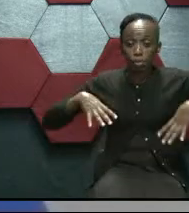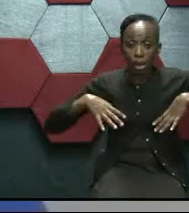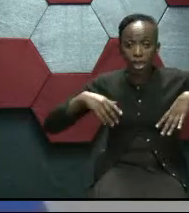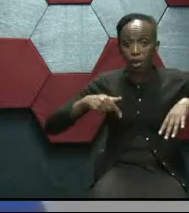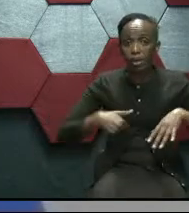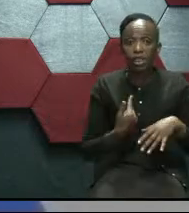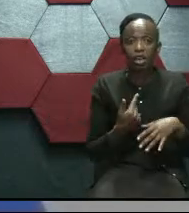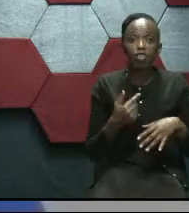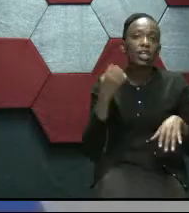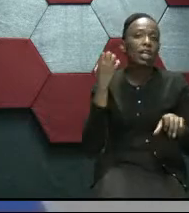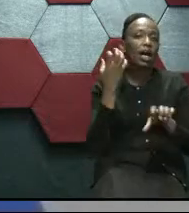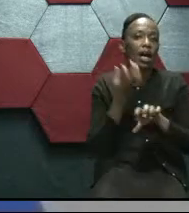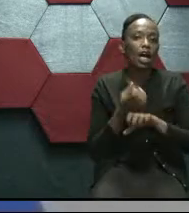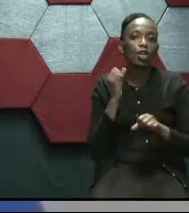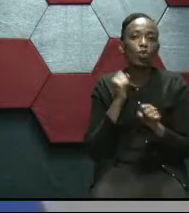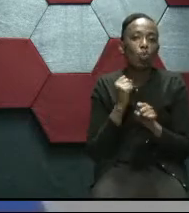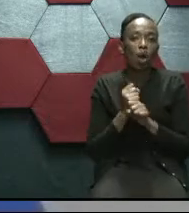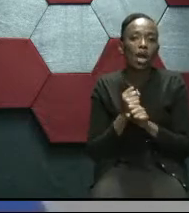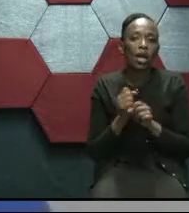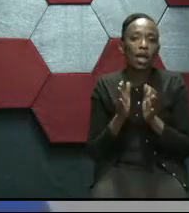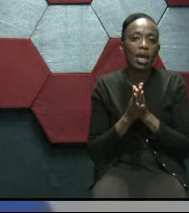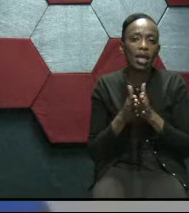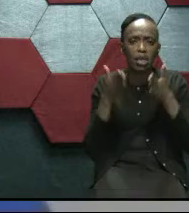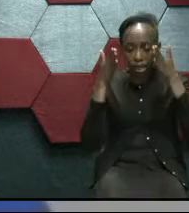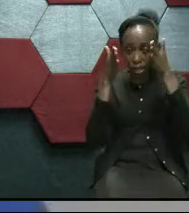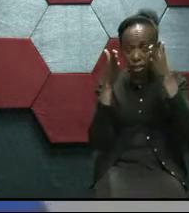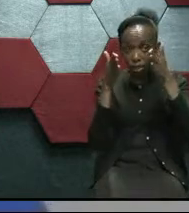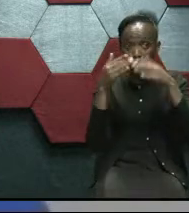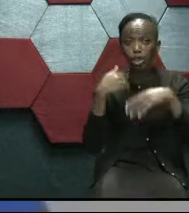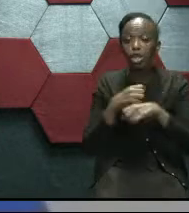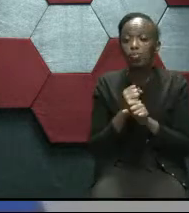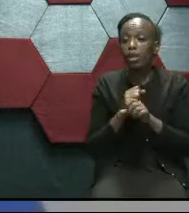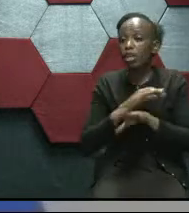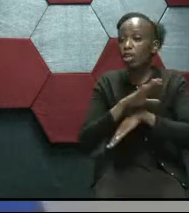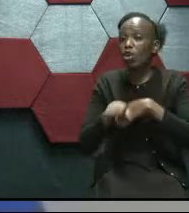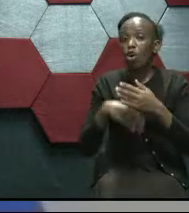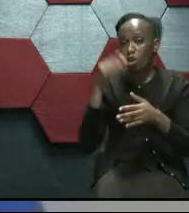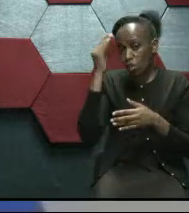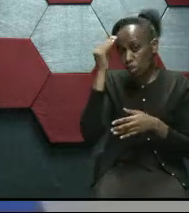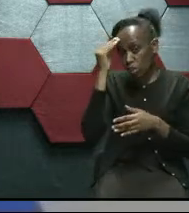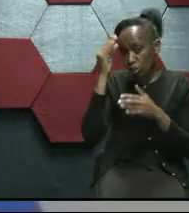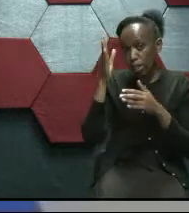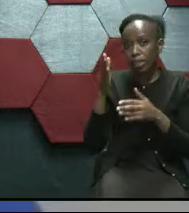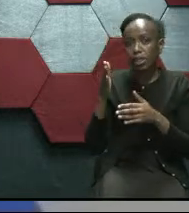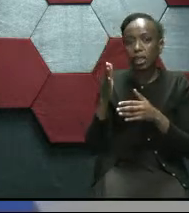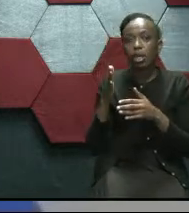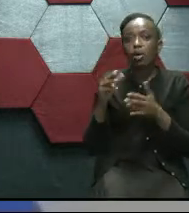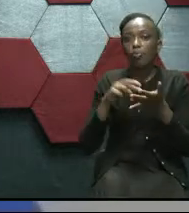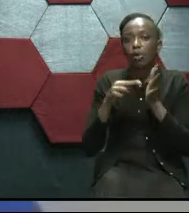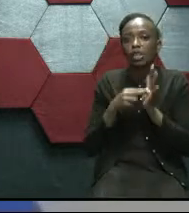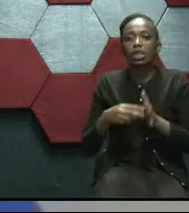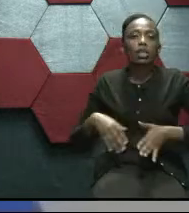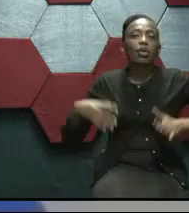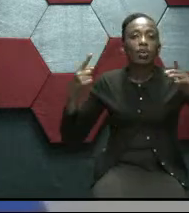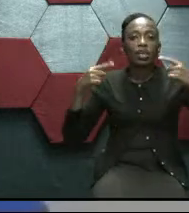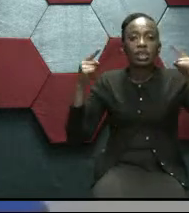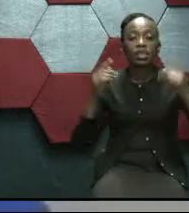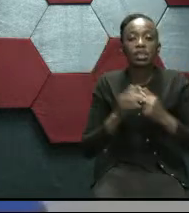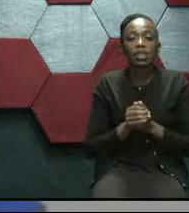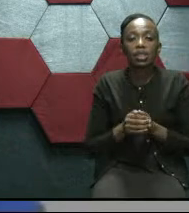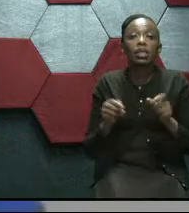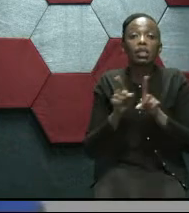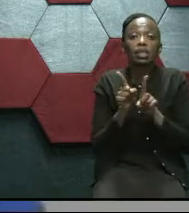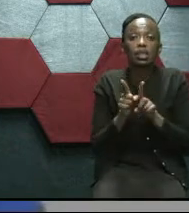ourselves in your hard work and dedication in making every student's project a great success.